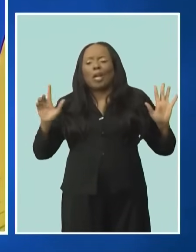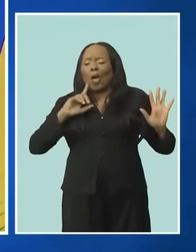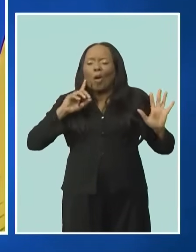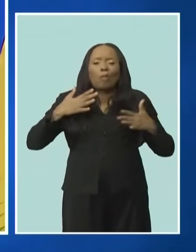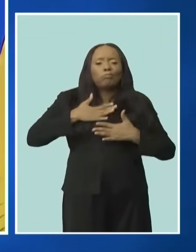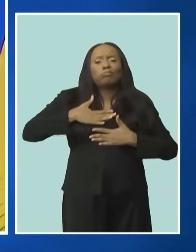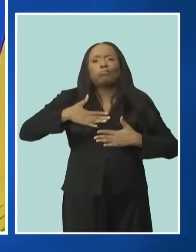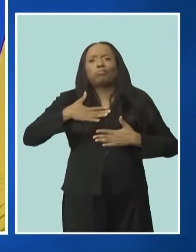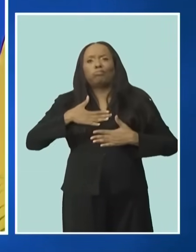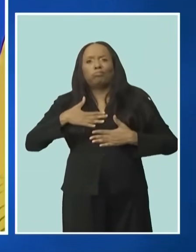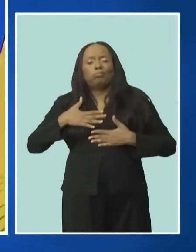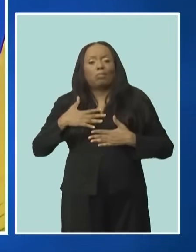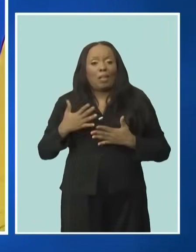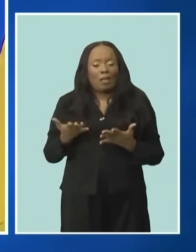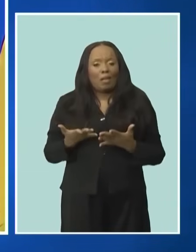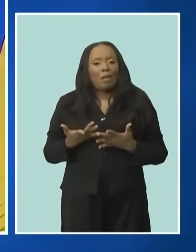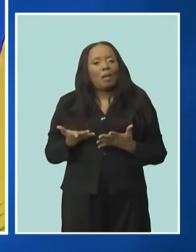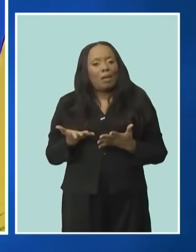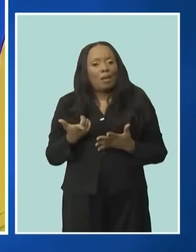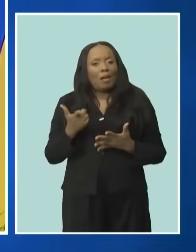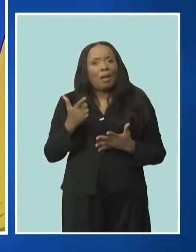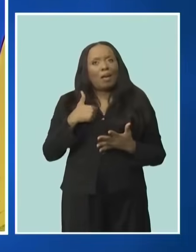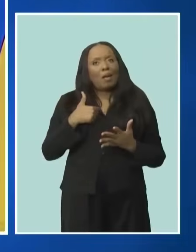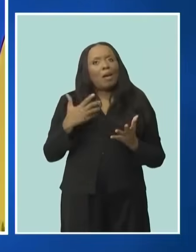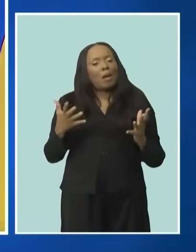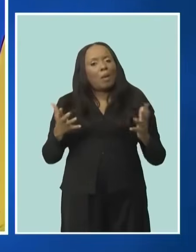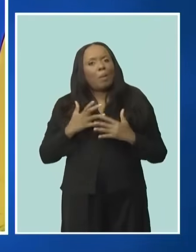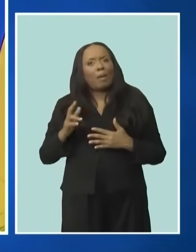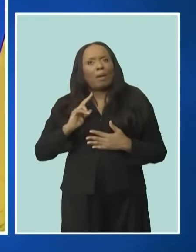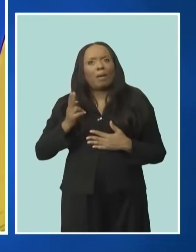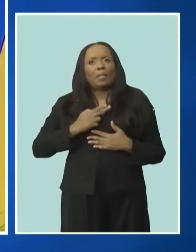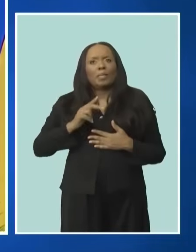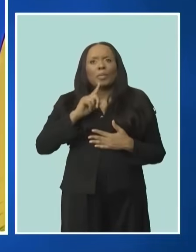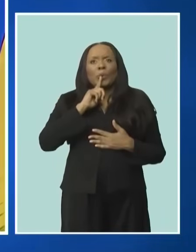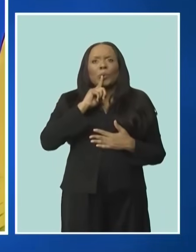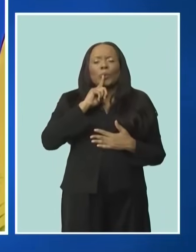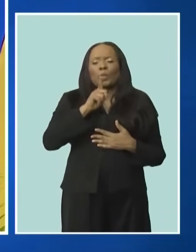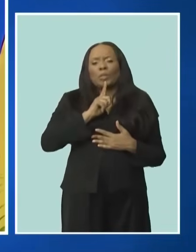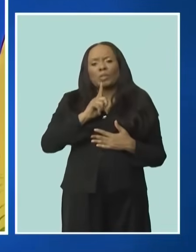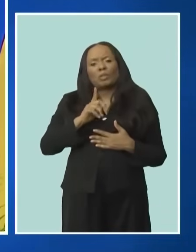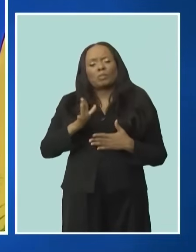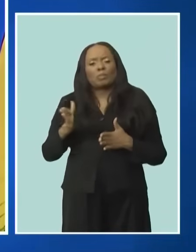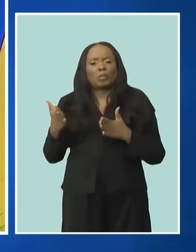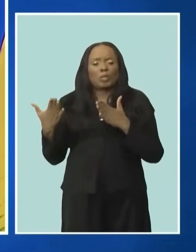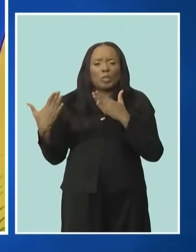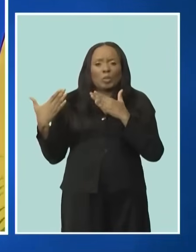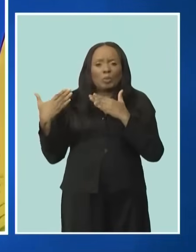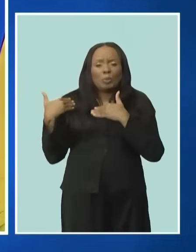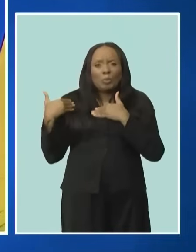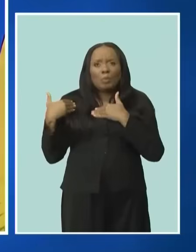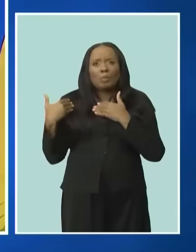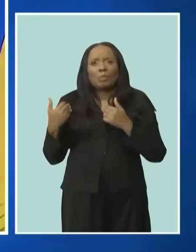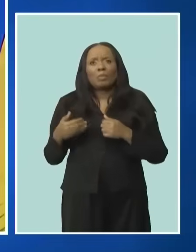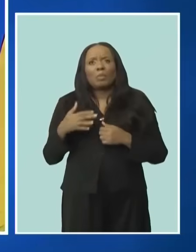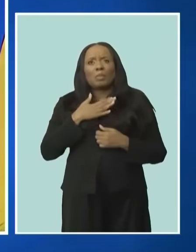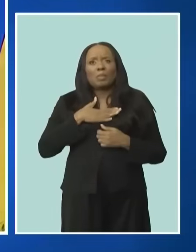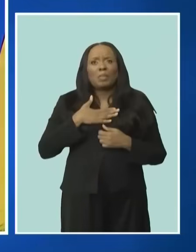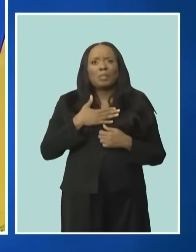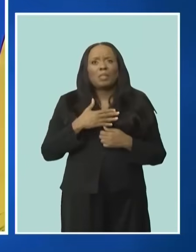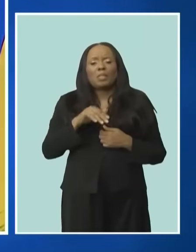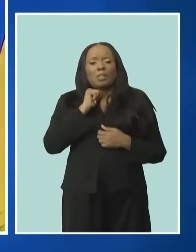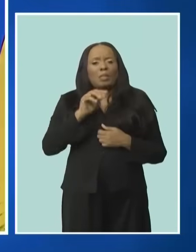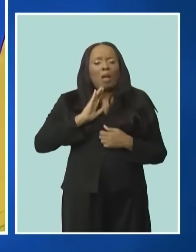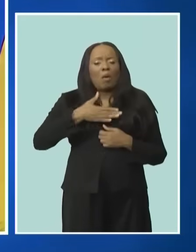I end by asking all of us to treat the festival with responsibility. Not just our